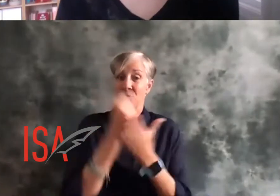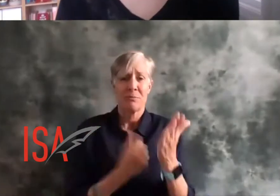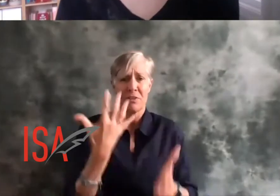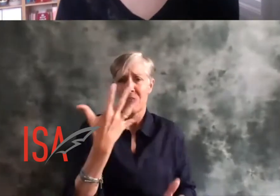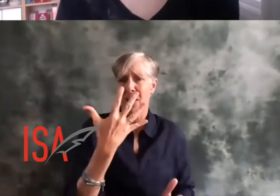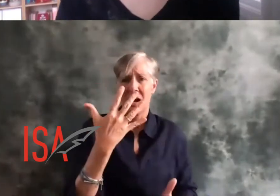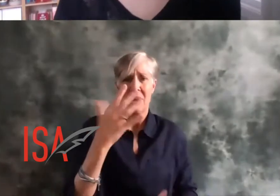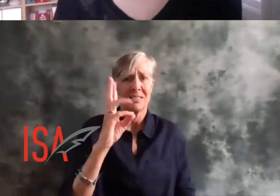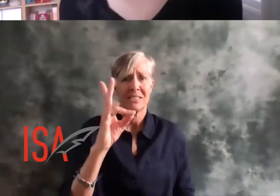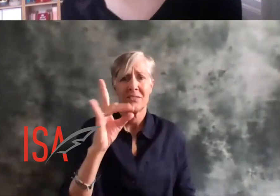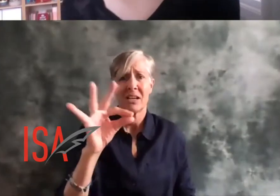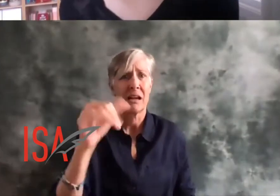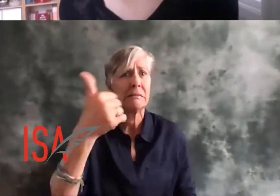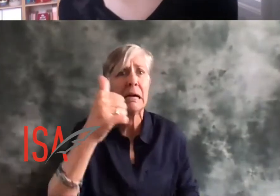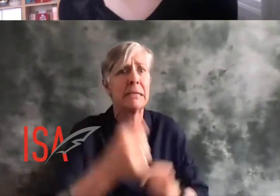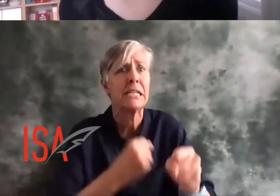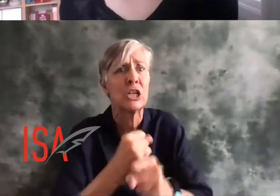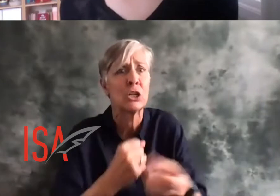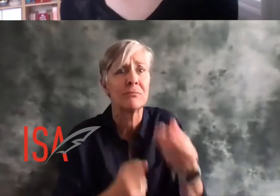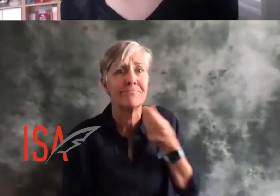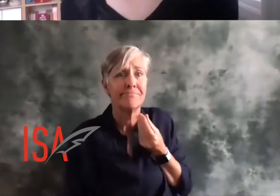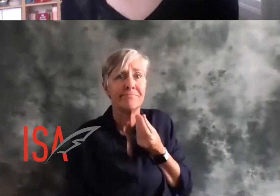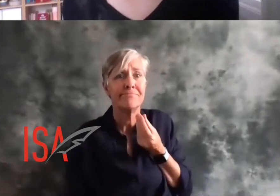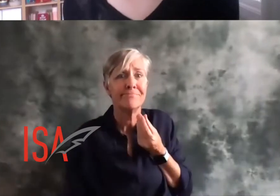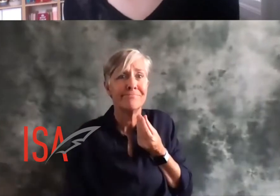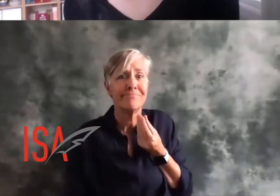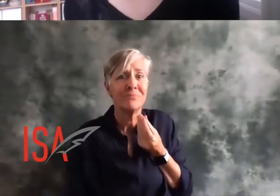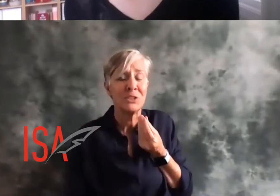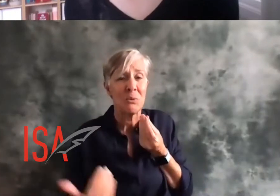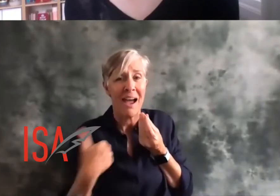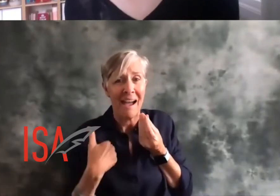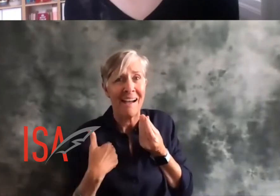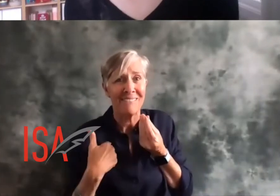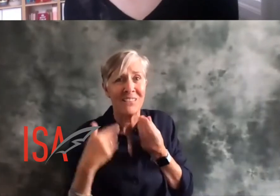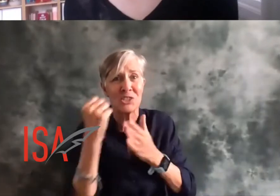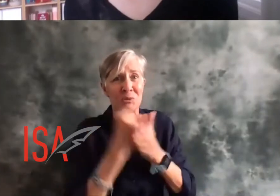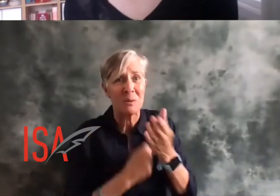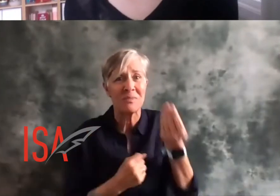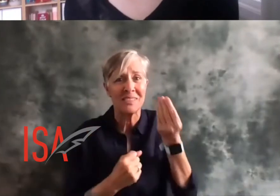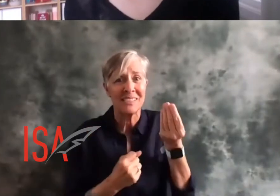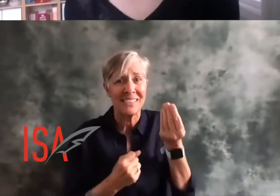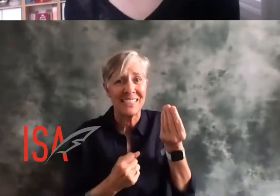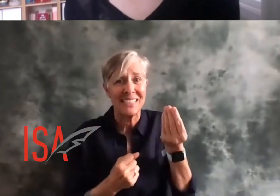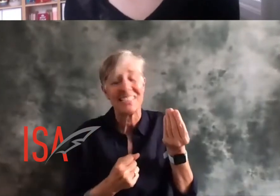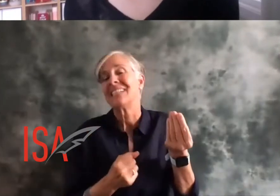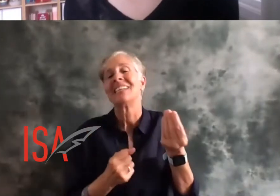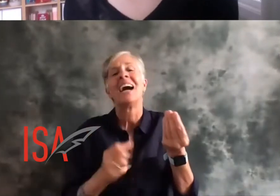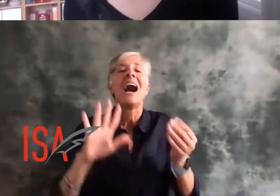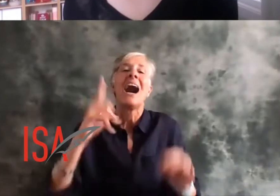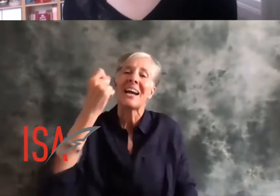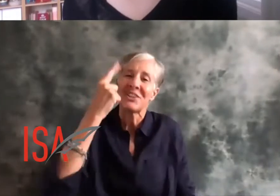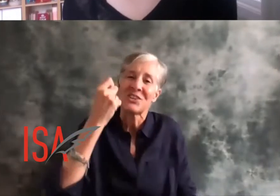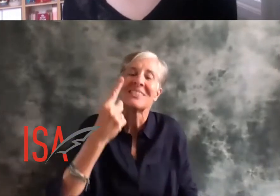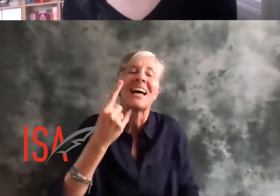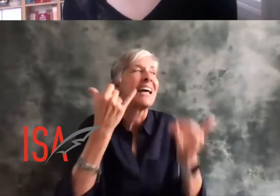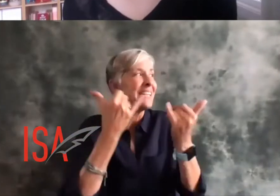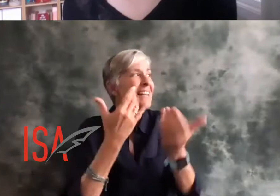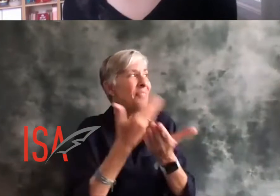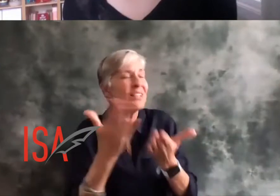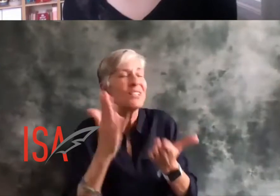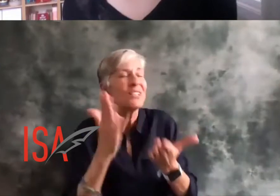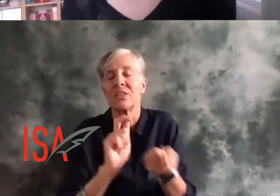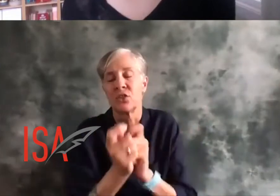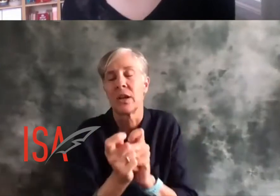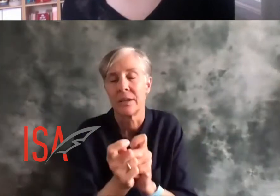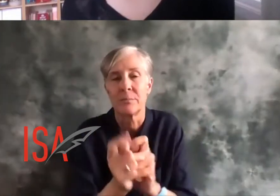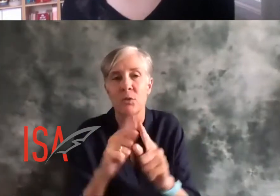joke. So are you willing to sit with this script at this time? I get it, things will change, but that's fine. But this